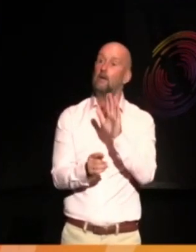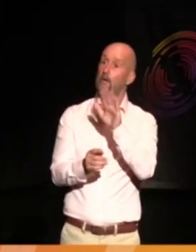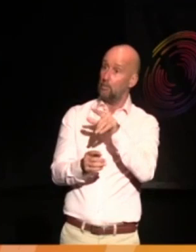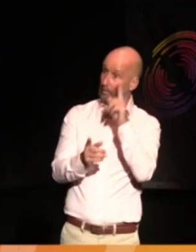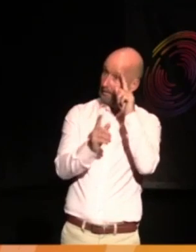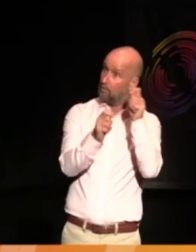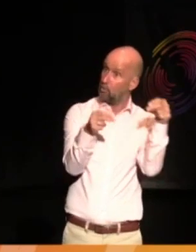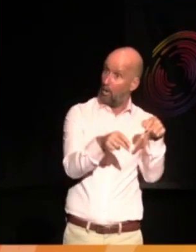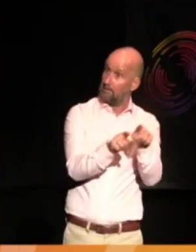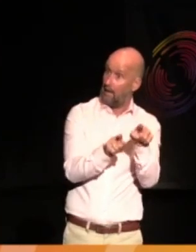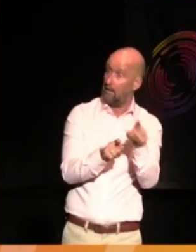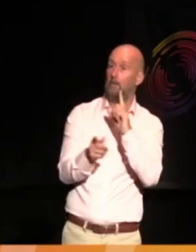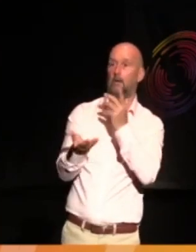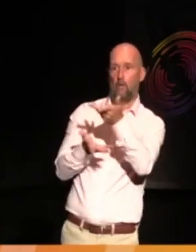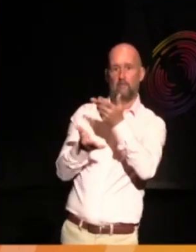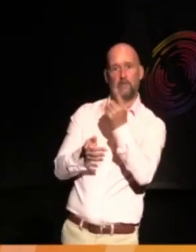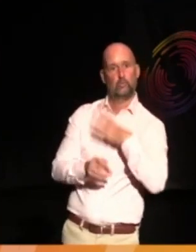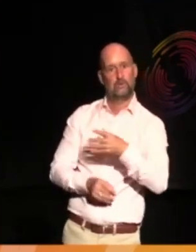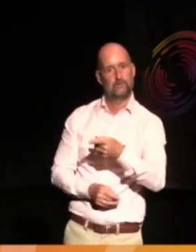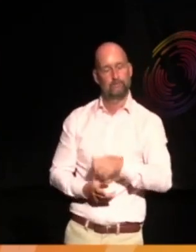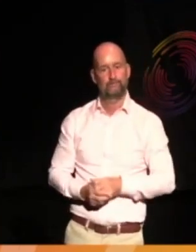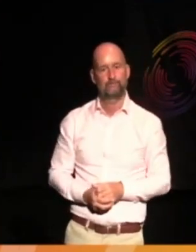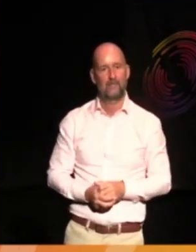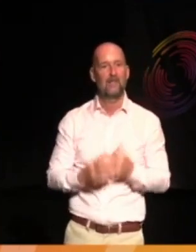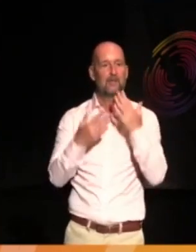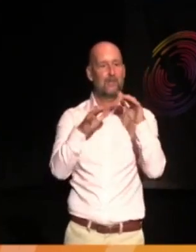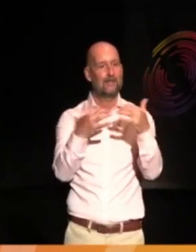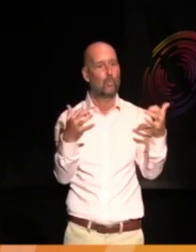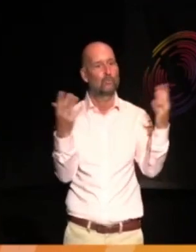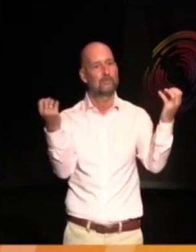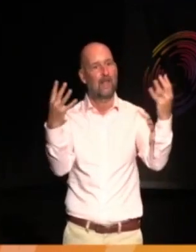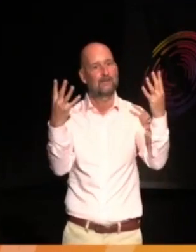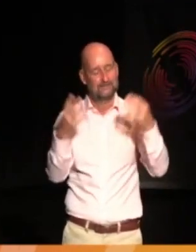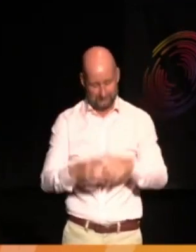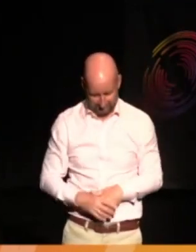Yeah. Okay, could we put the lights up on the audience?